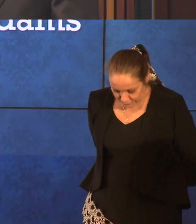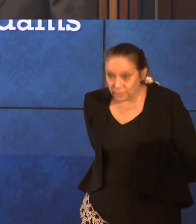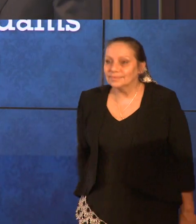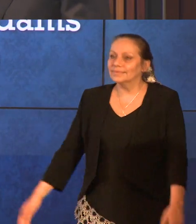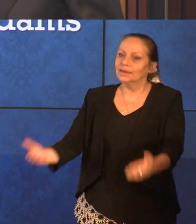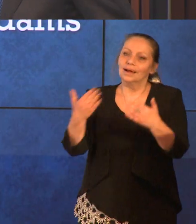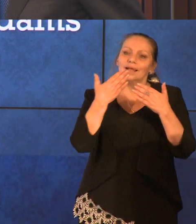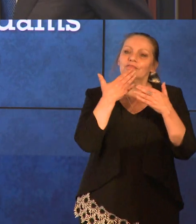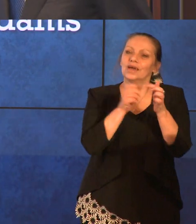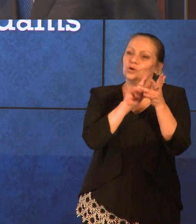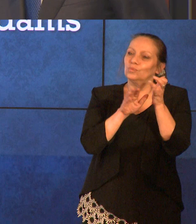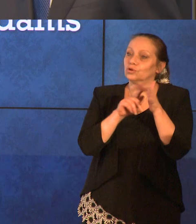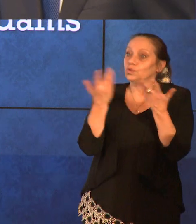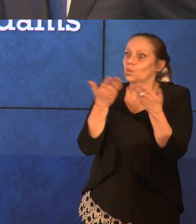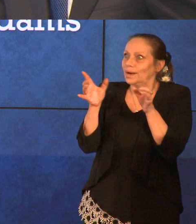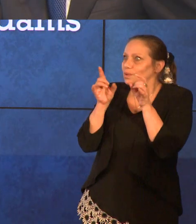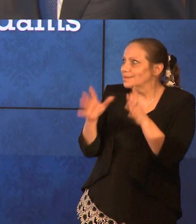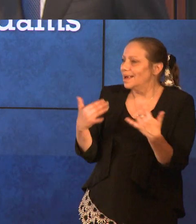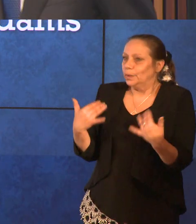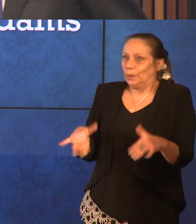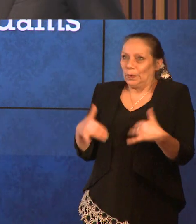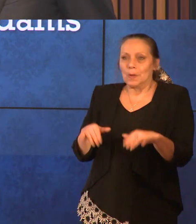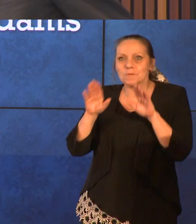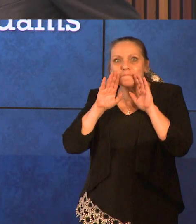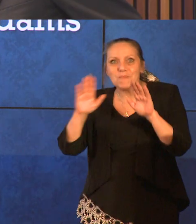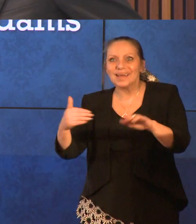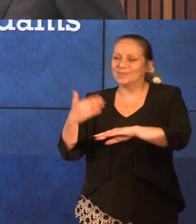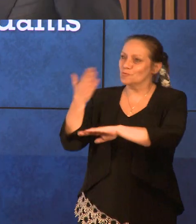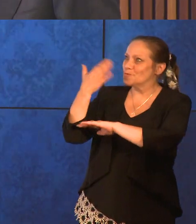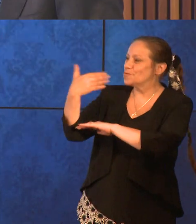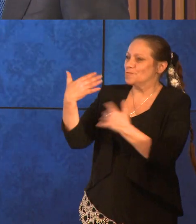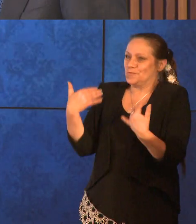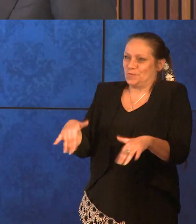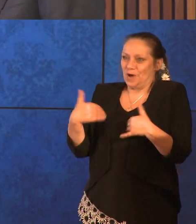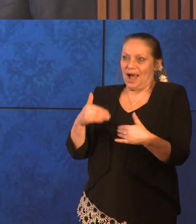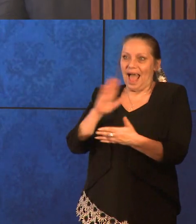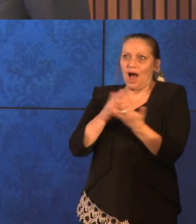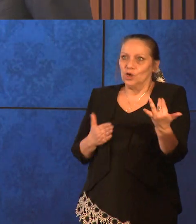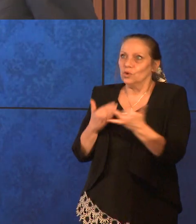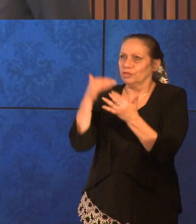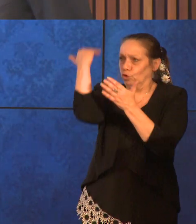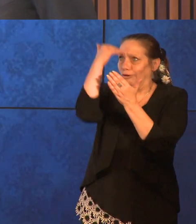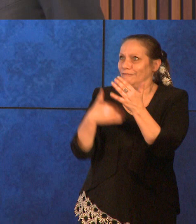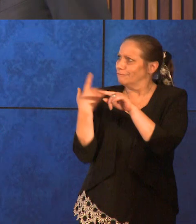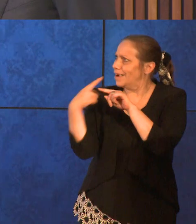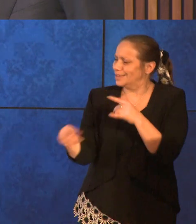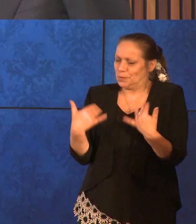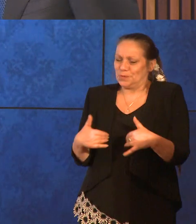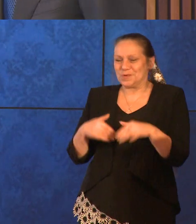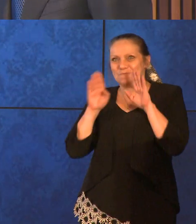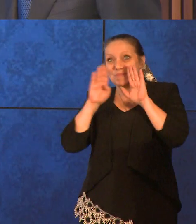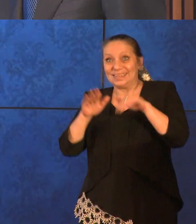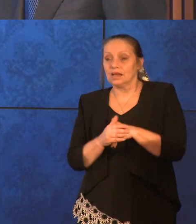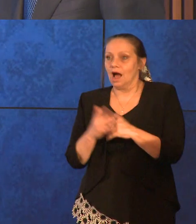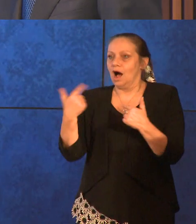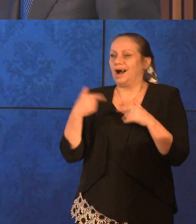Thank you very much, Bruce. Well, where do we start? That was an amazing presentation. I don't think you got through it so fast. It was incredible. I